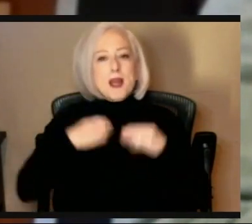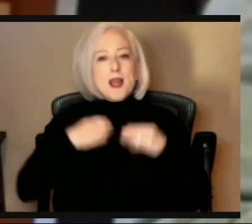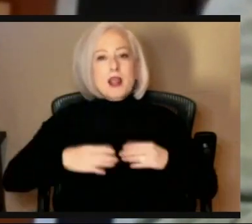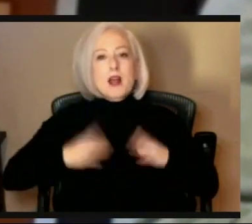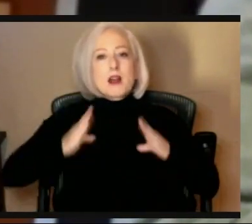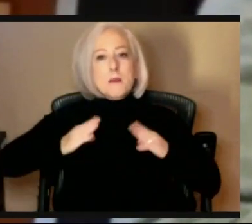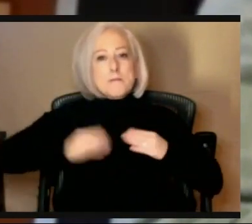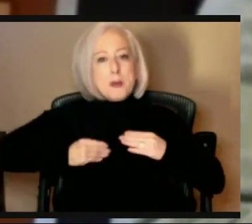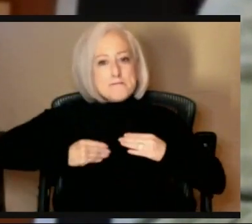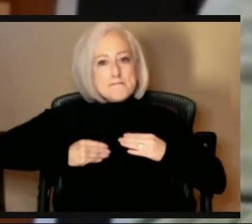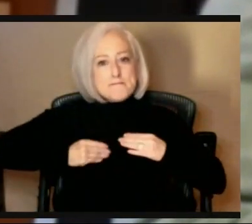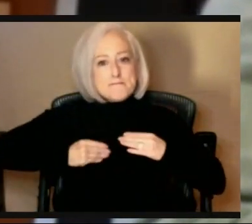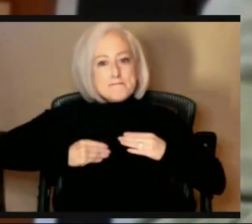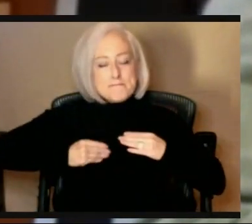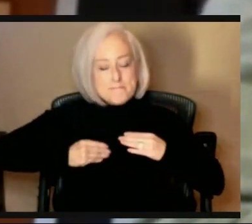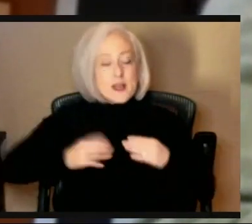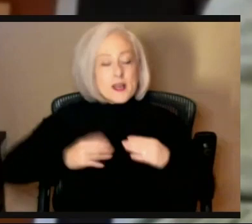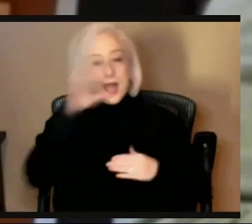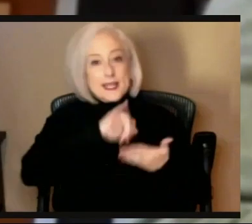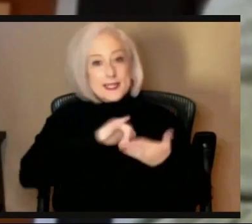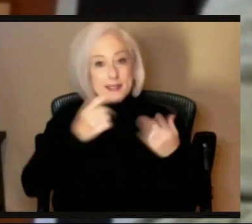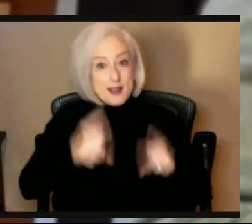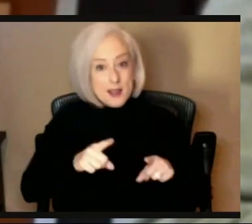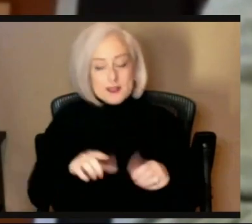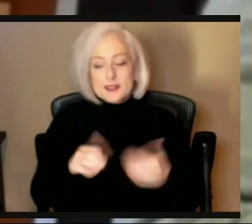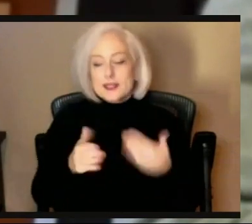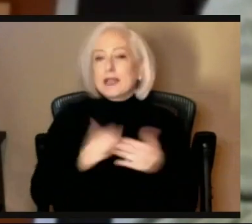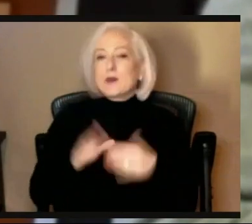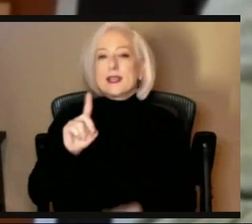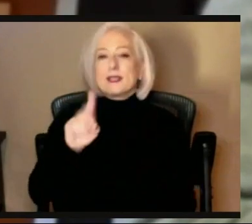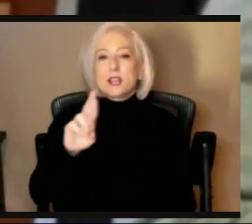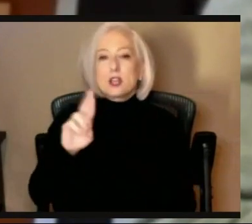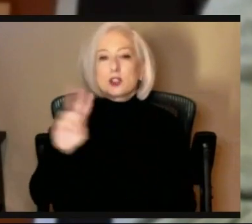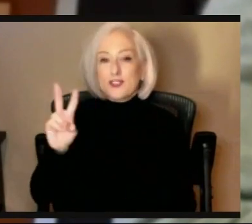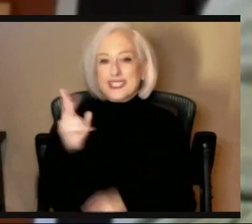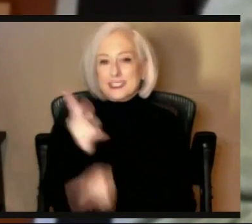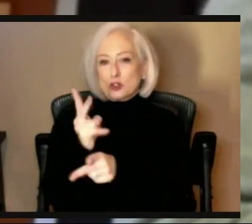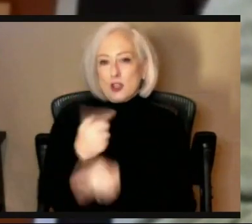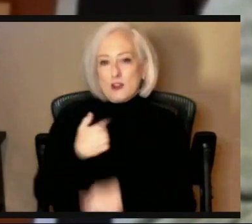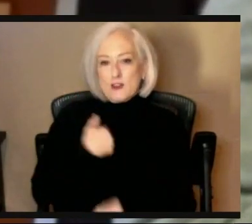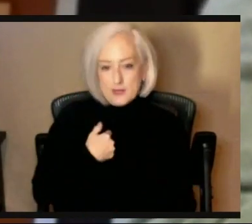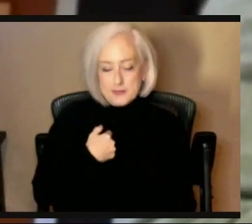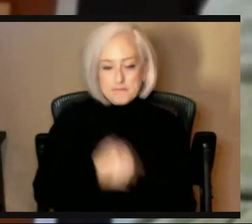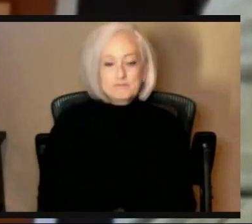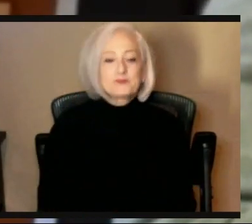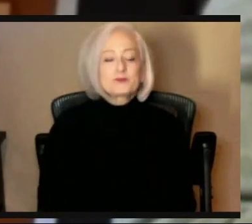And Dr. V took care of me, and